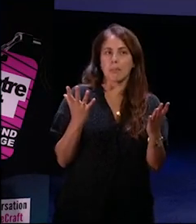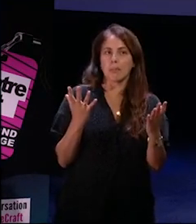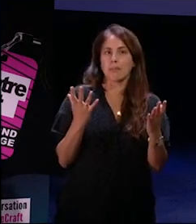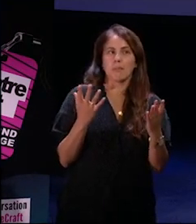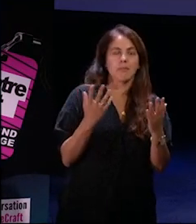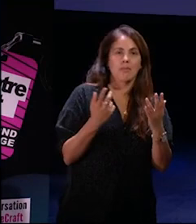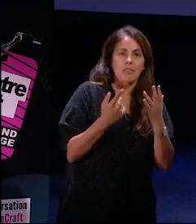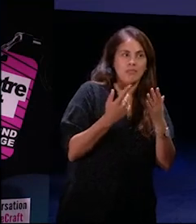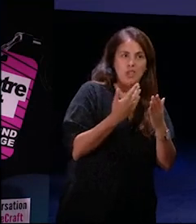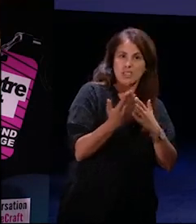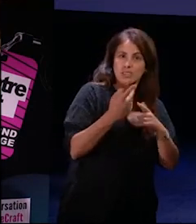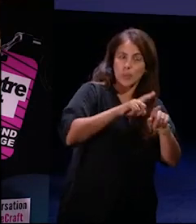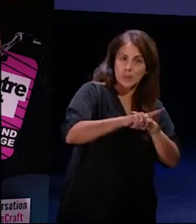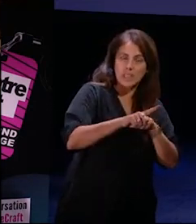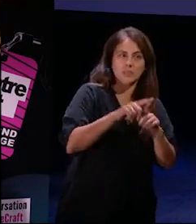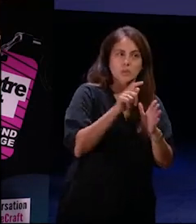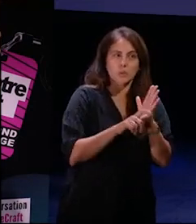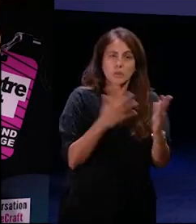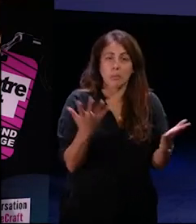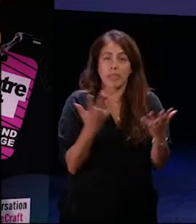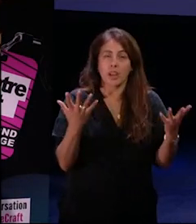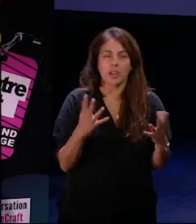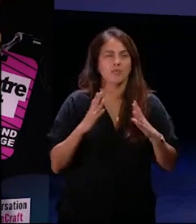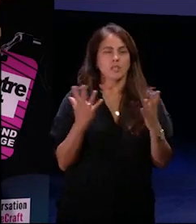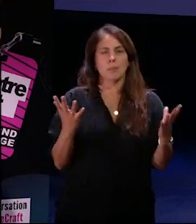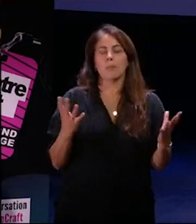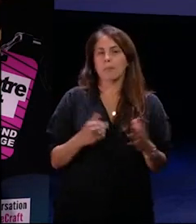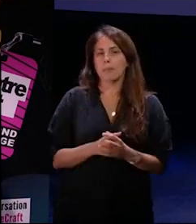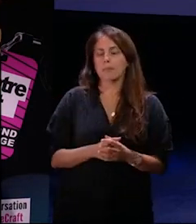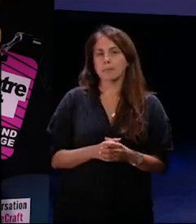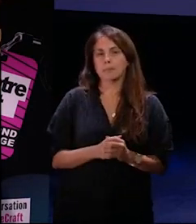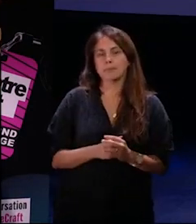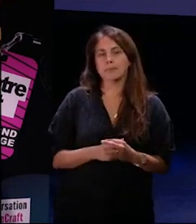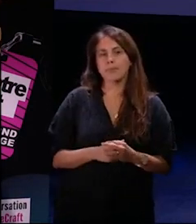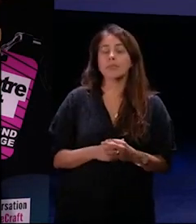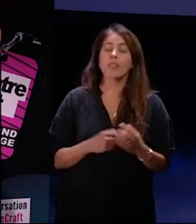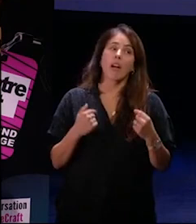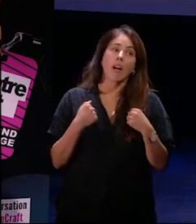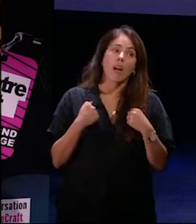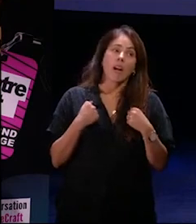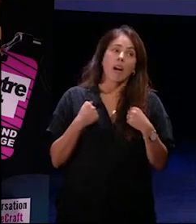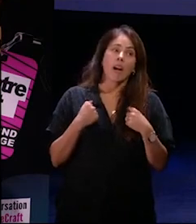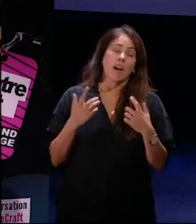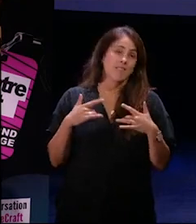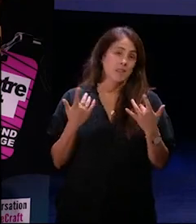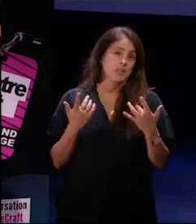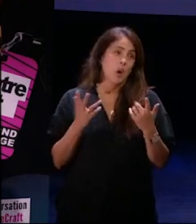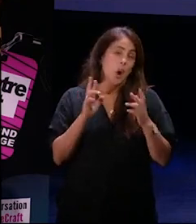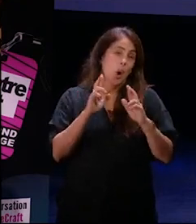freelance and always had a little bit of that freedom. I do think that there is hopefully a point